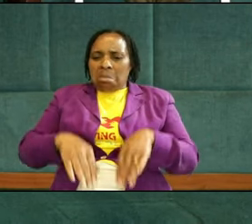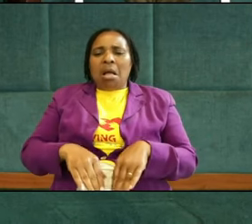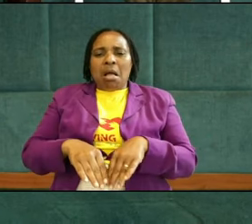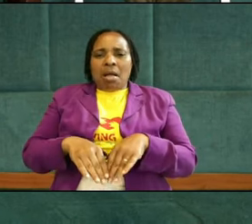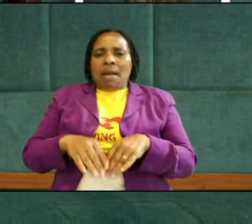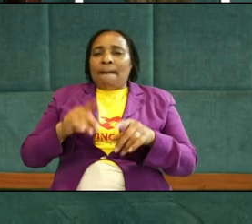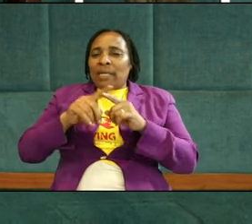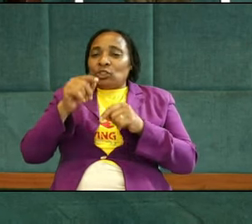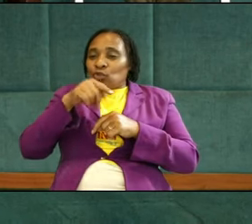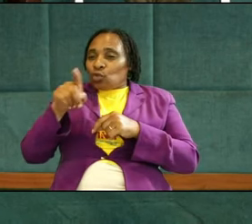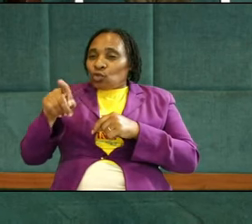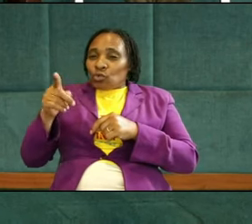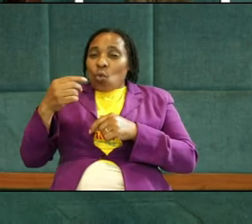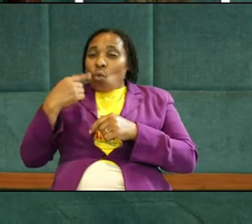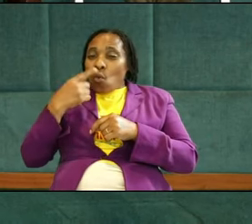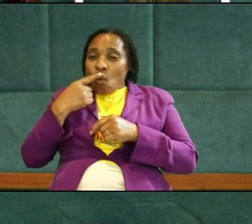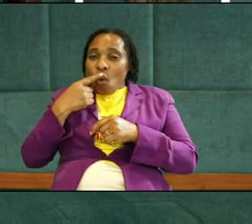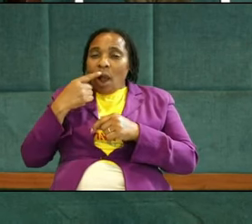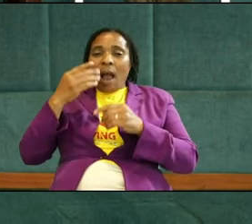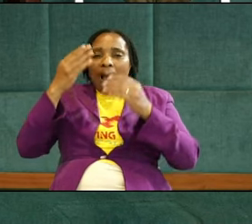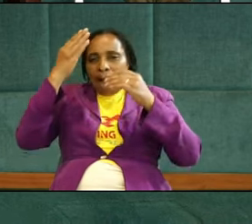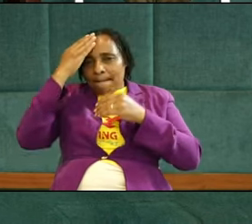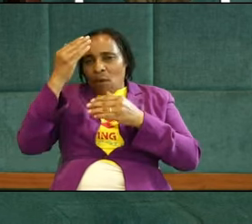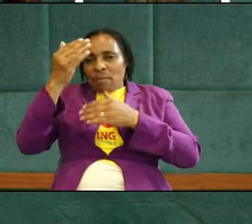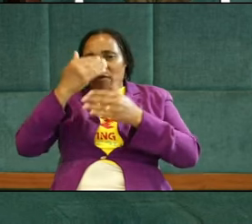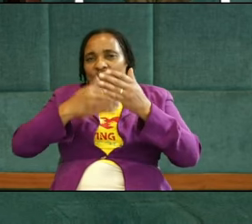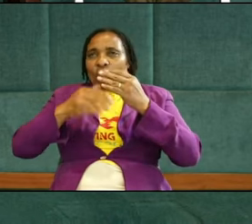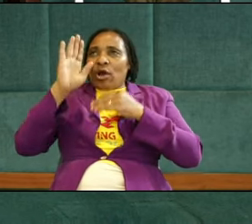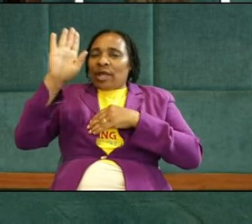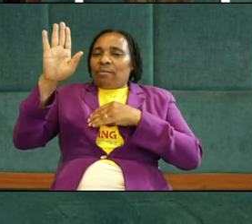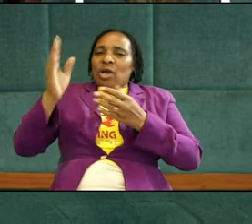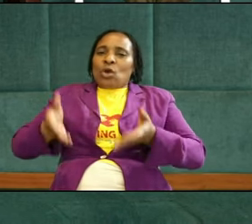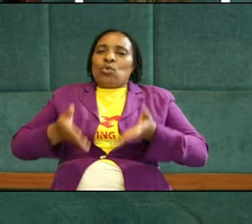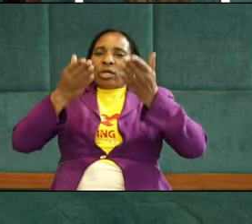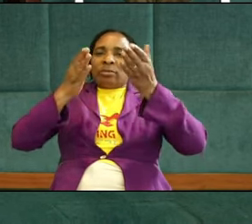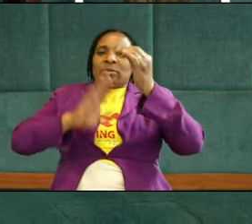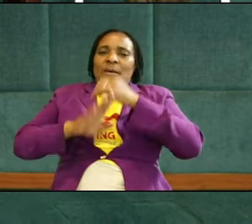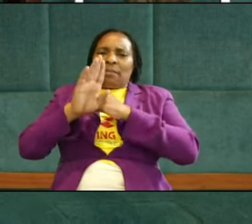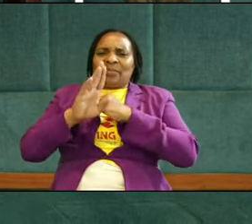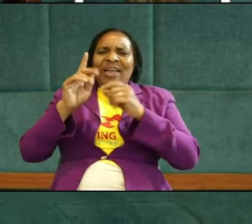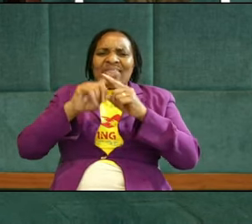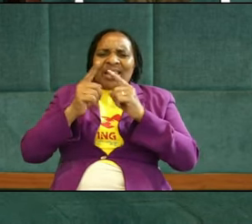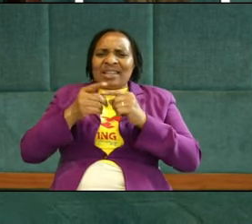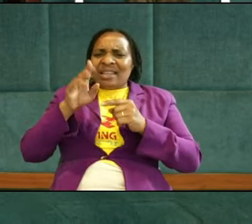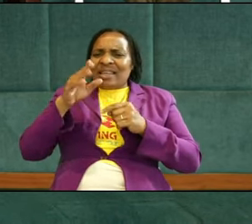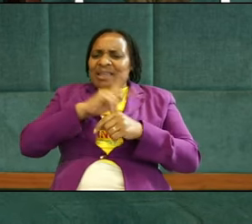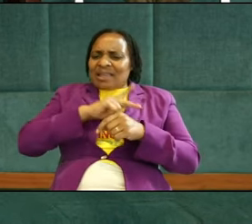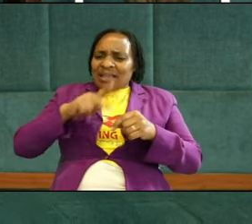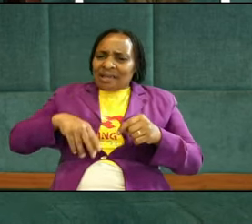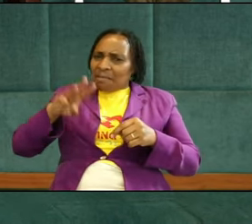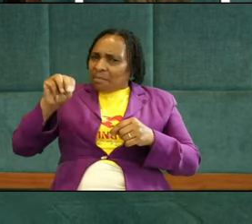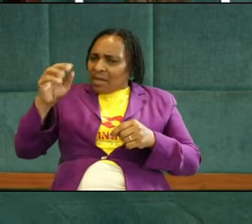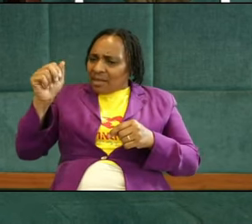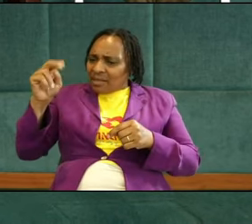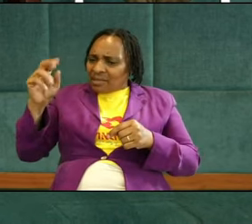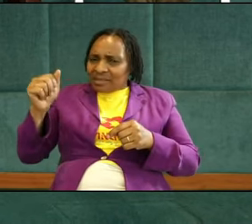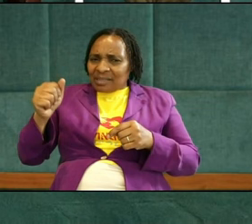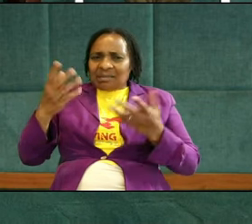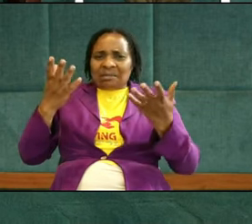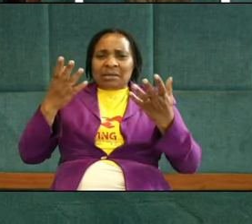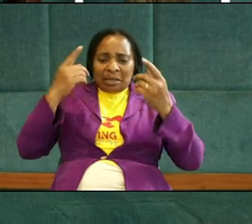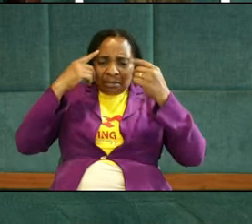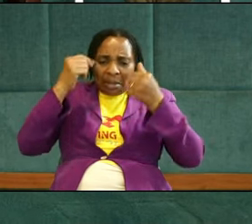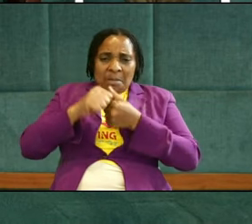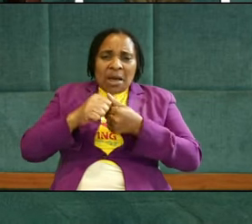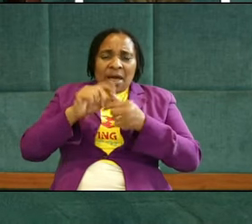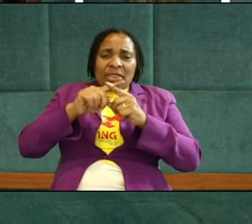But those who humble themselves before me, I will lift them up. Now, Manasseh, realizing his fault, that's when he humbled himself, and God actually